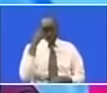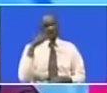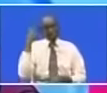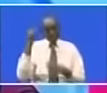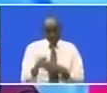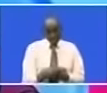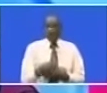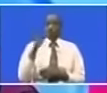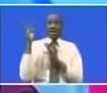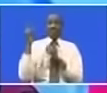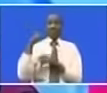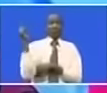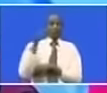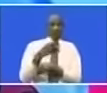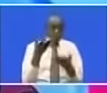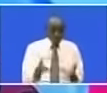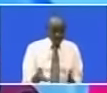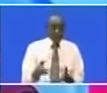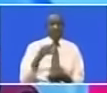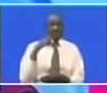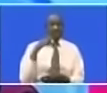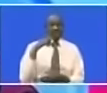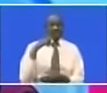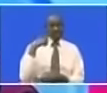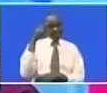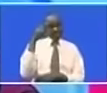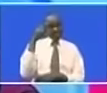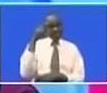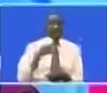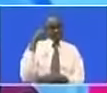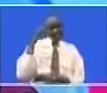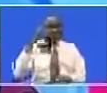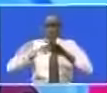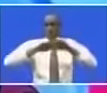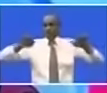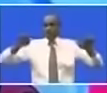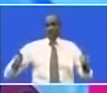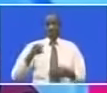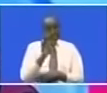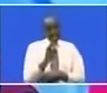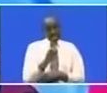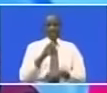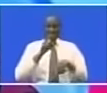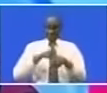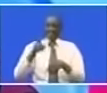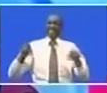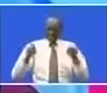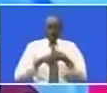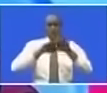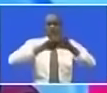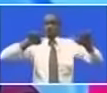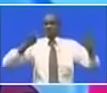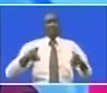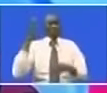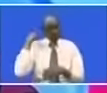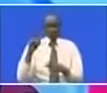The Pope, who is expected in Kenya late next month, will conduct in the country. country. The Pope will use the same altar which was